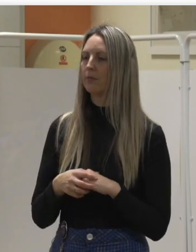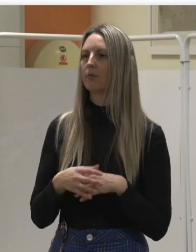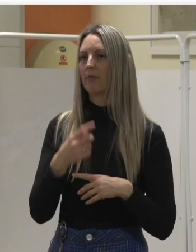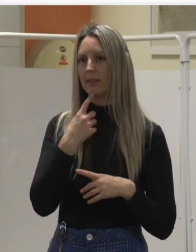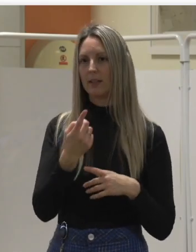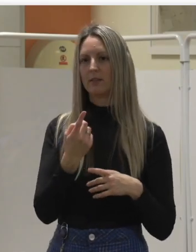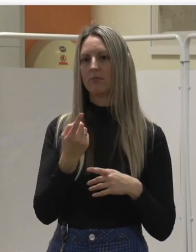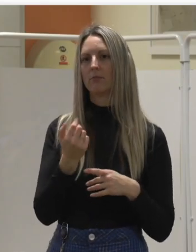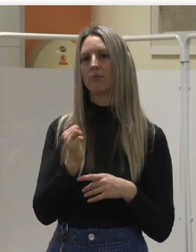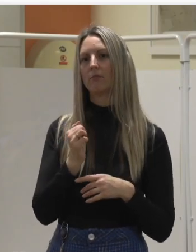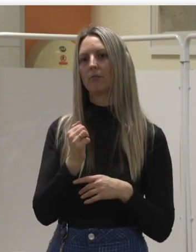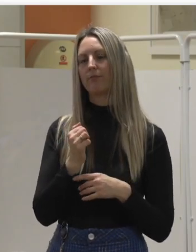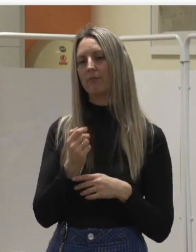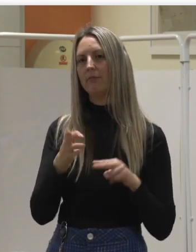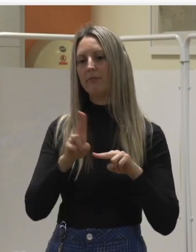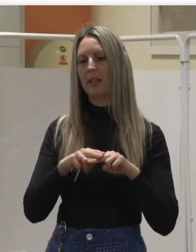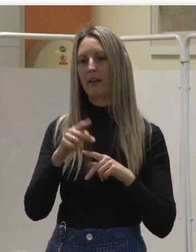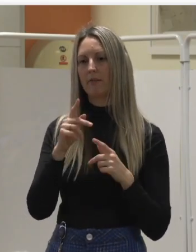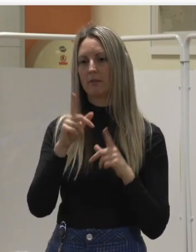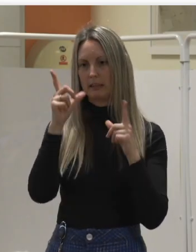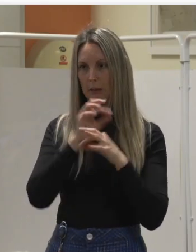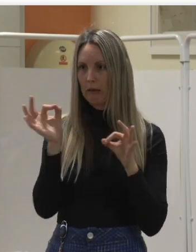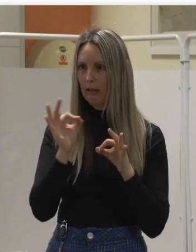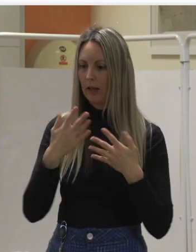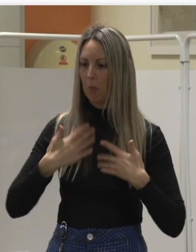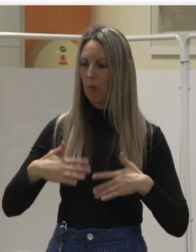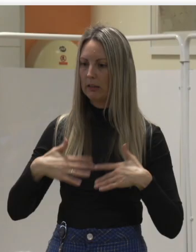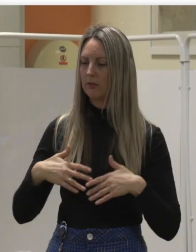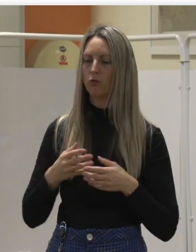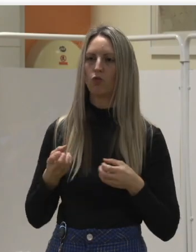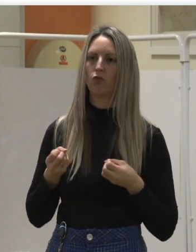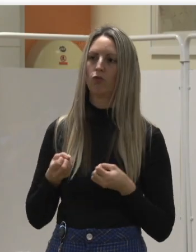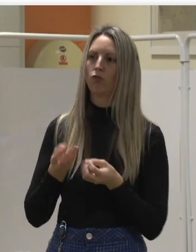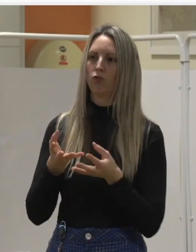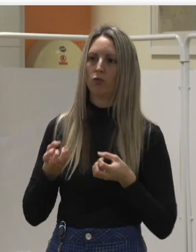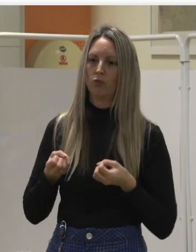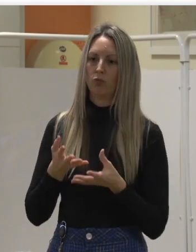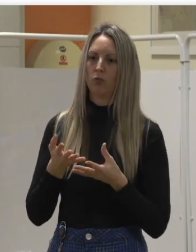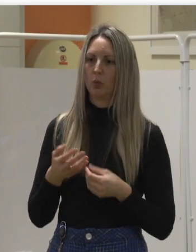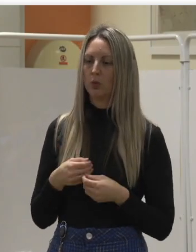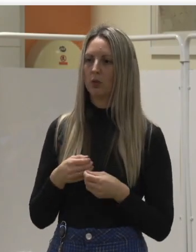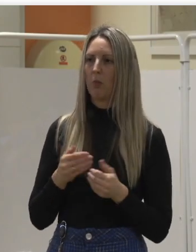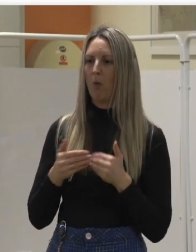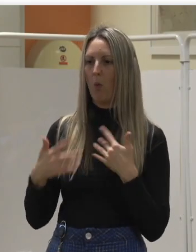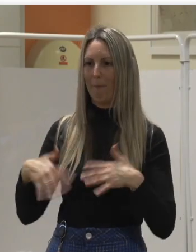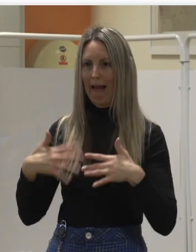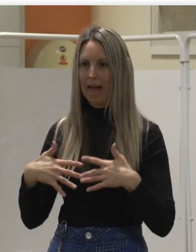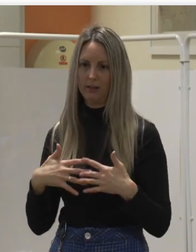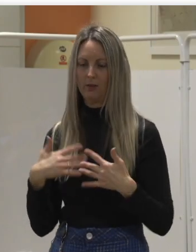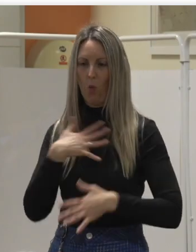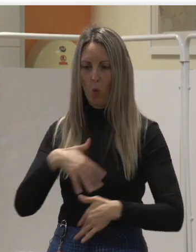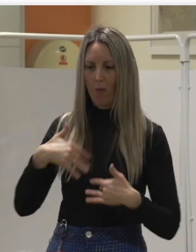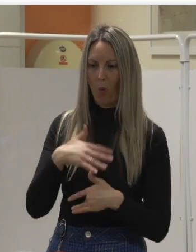levels. By reducing the inflammation levels, you can also then help the pain. So that becomes one of the most